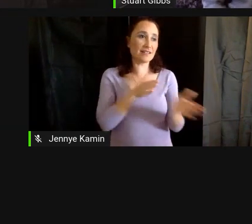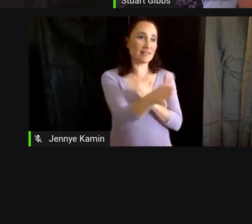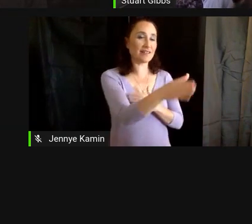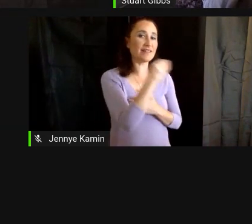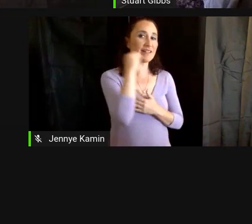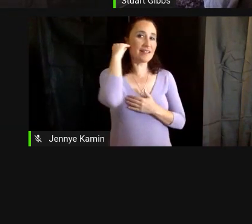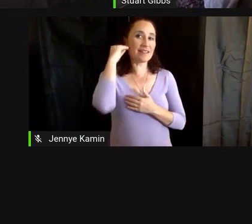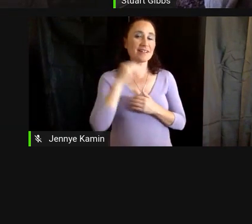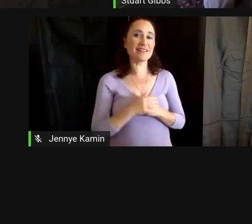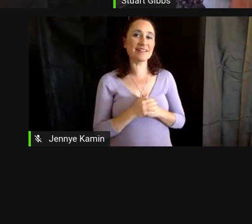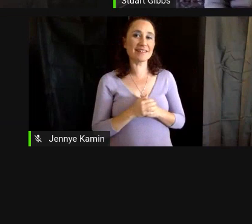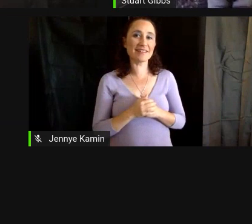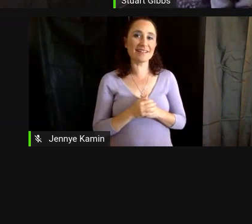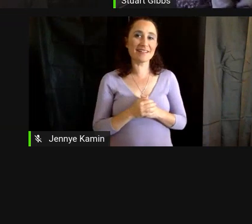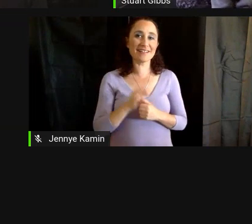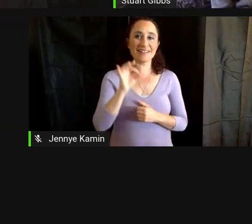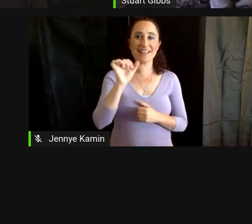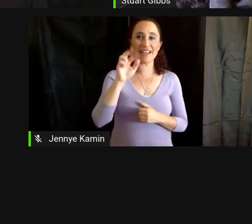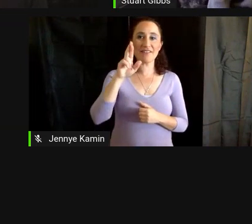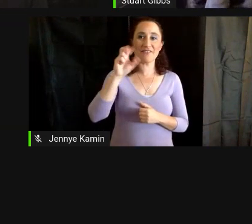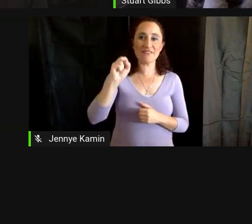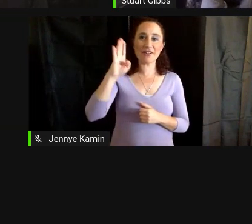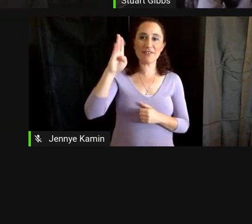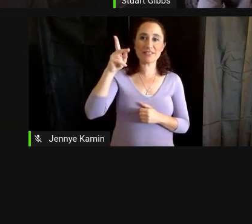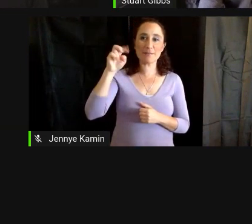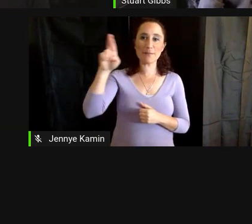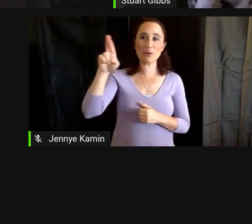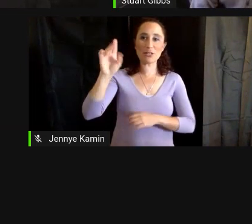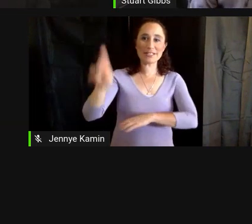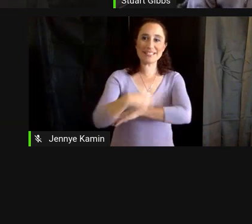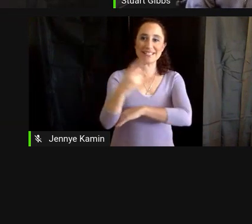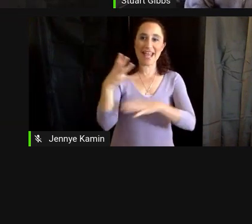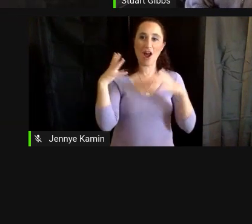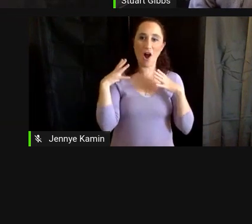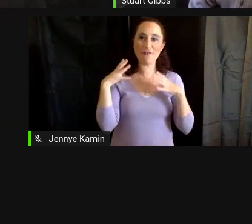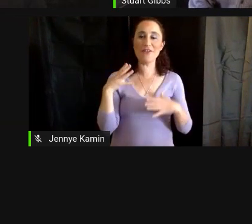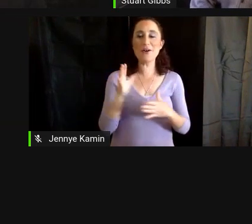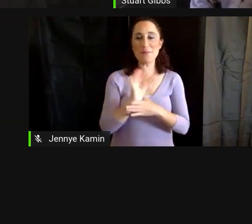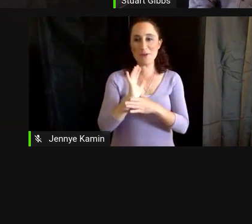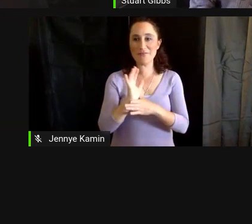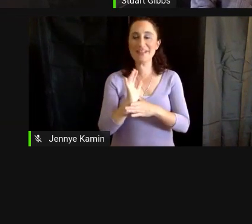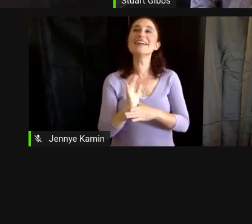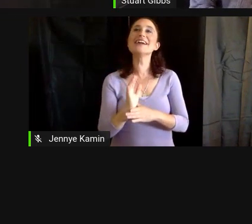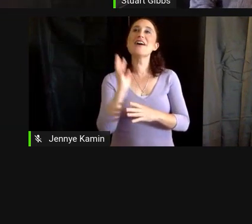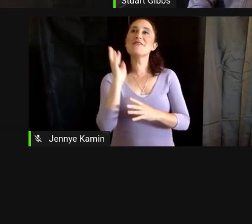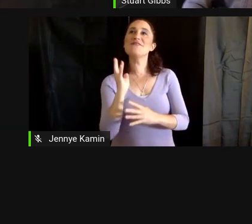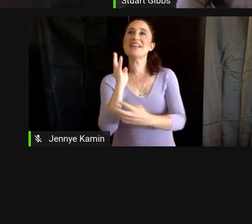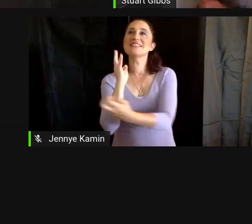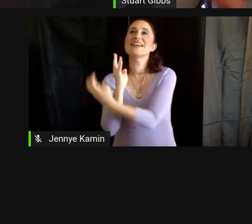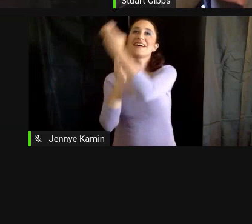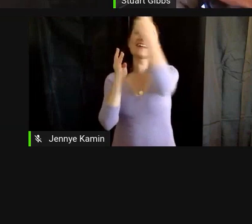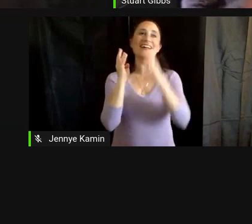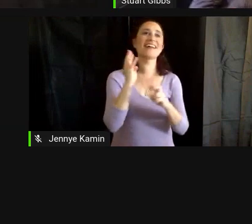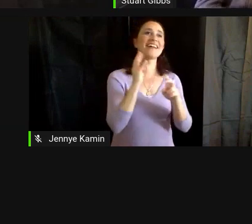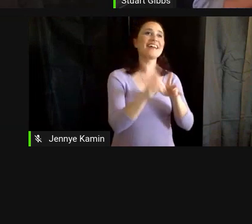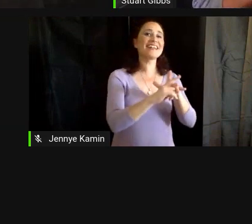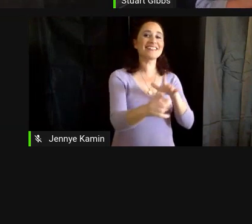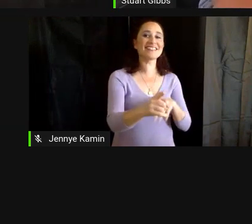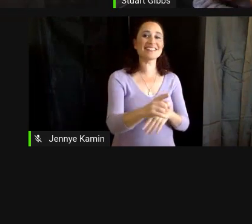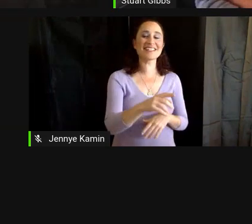home, sort of Ferris Bueller's Day Off style, so leaping over fences, escaping old man Mlynowski's